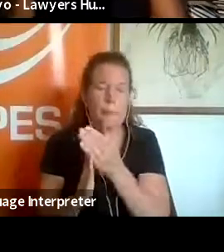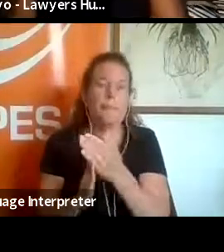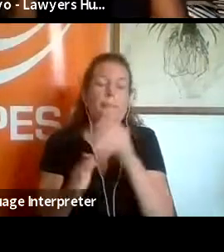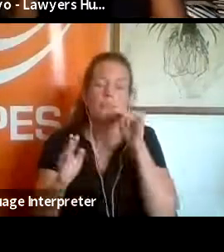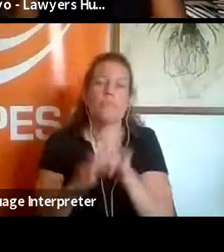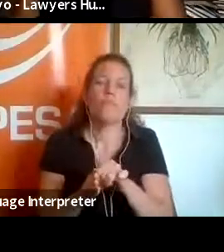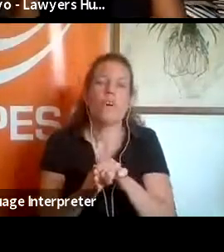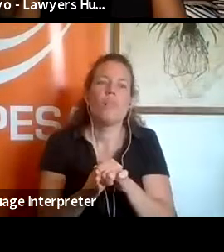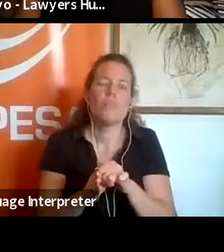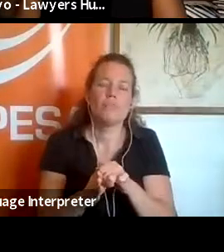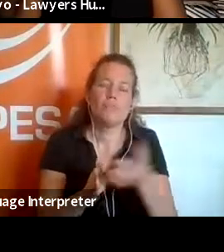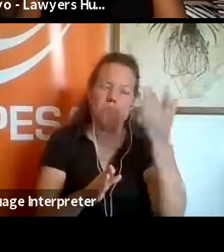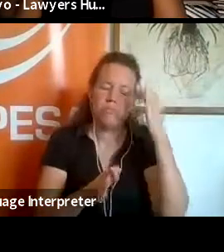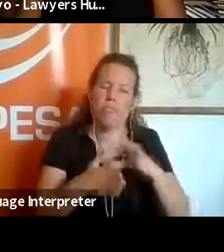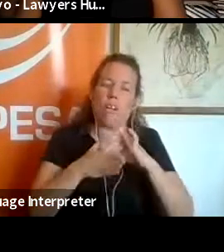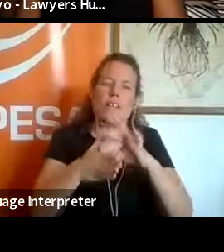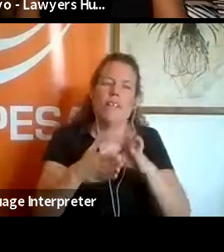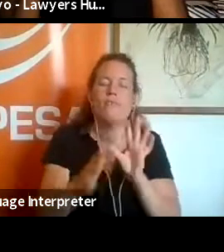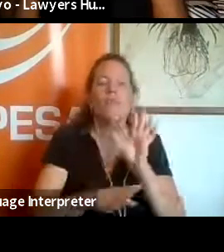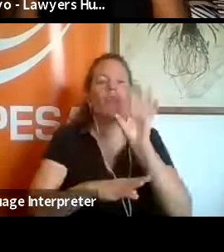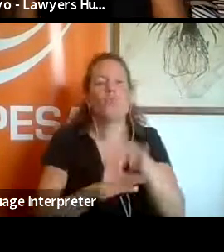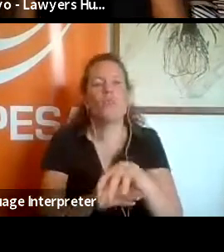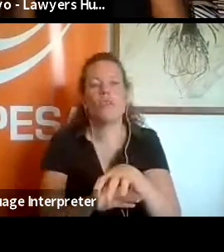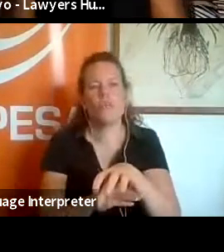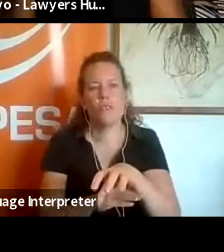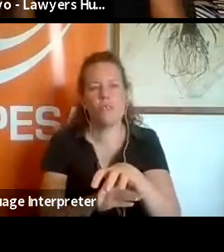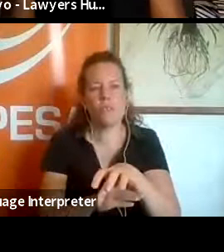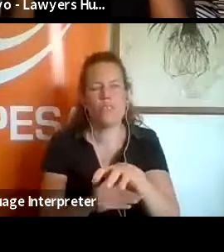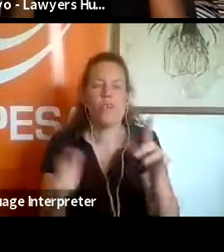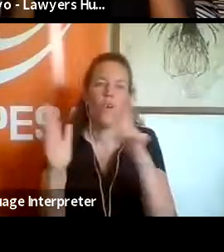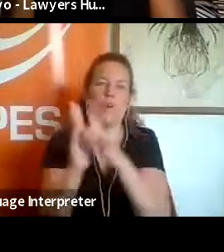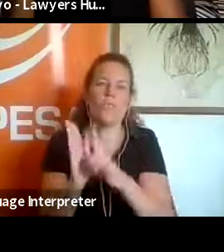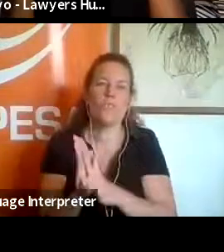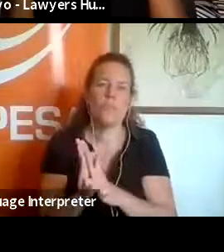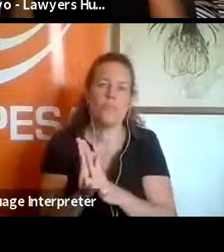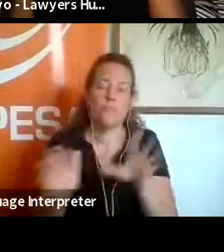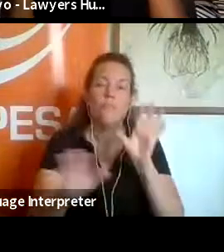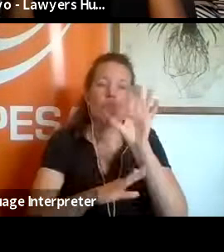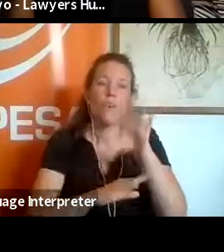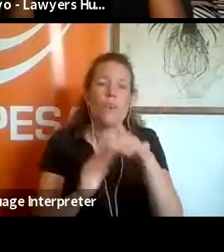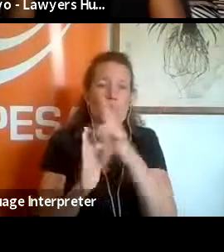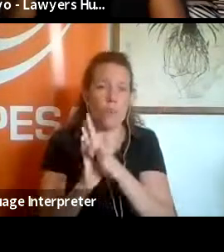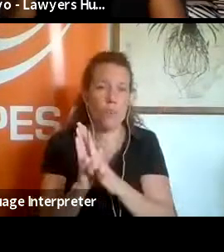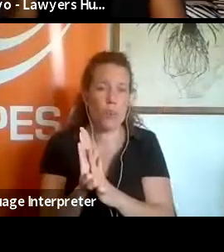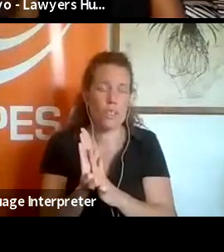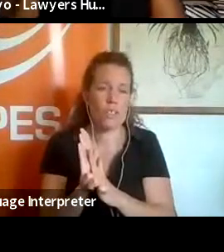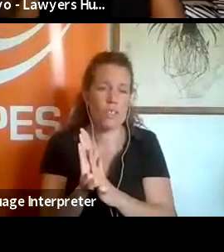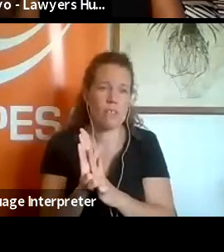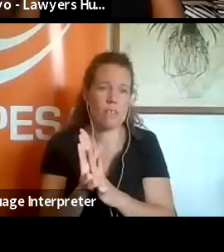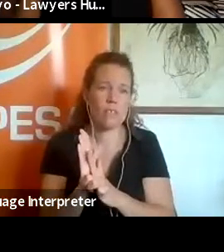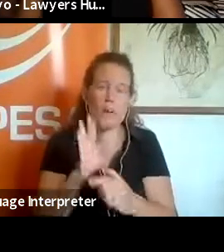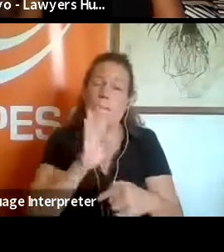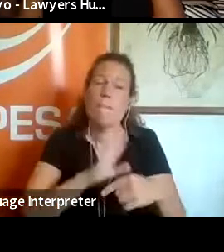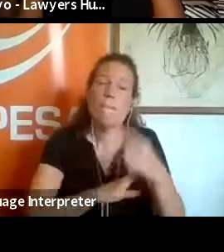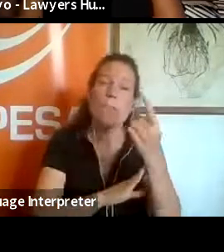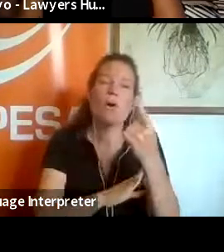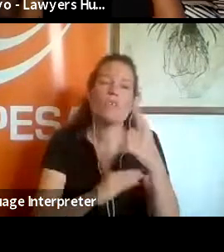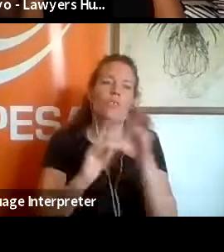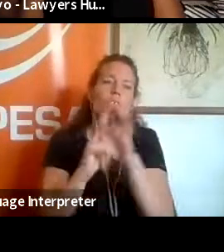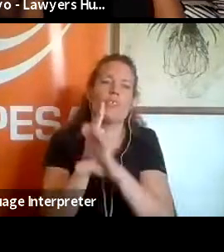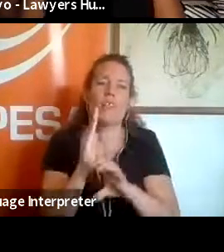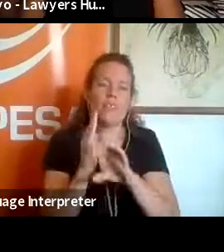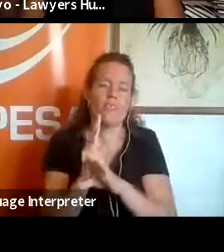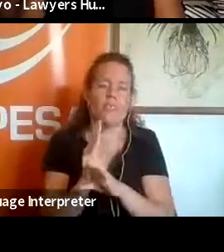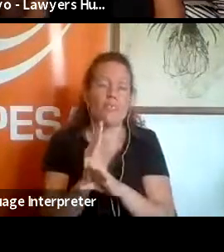laid by colonial laws. And these colonial laws are what most countries also use to feed